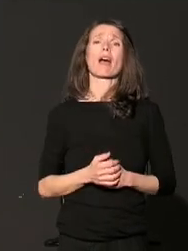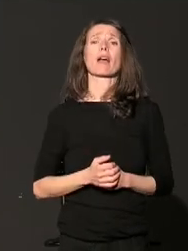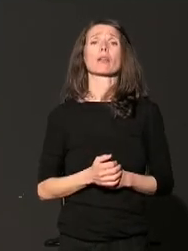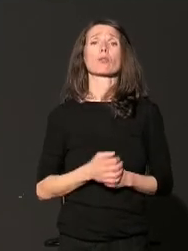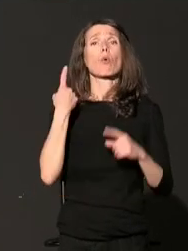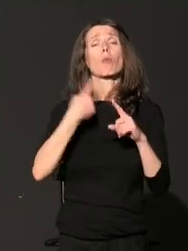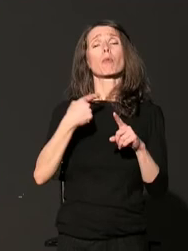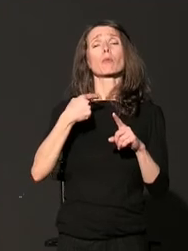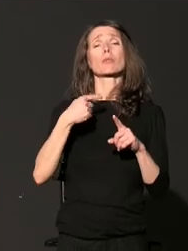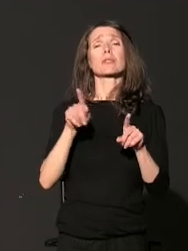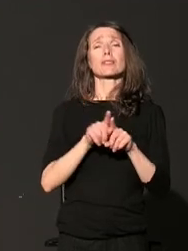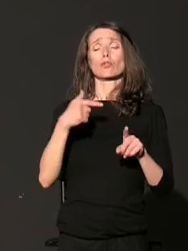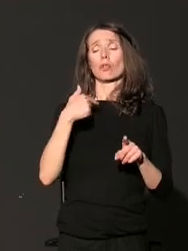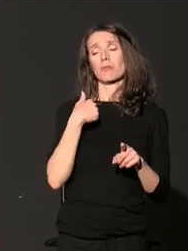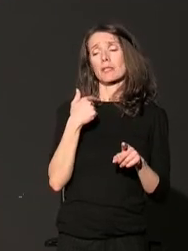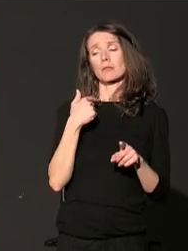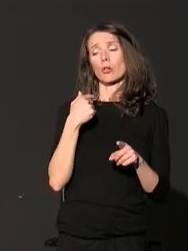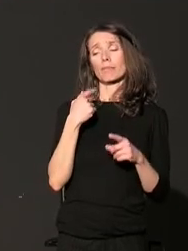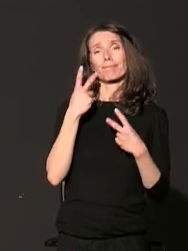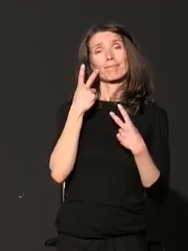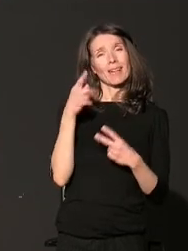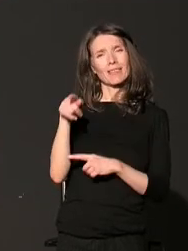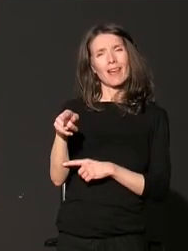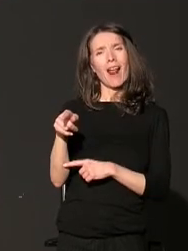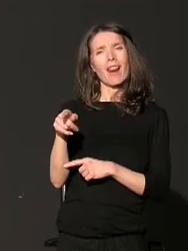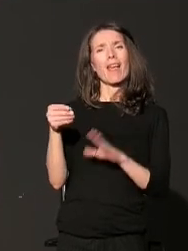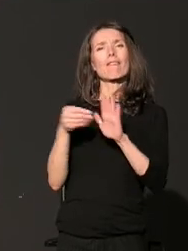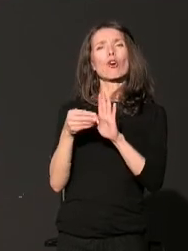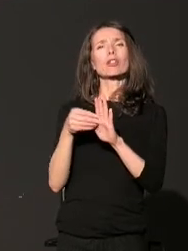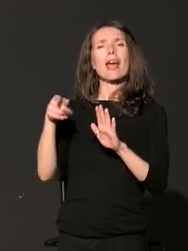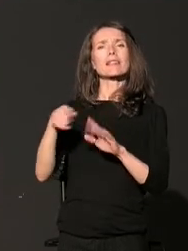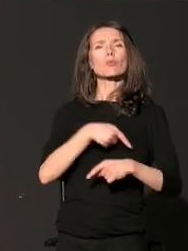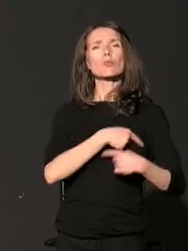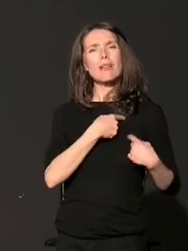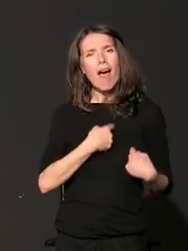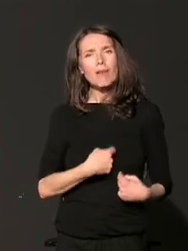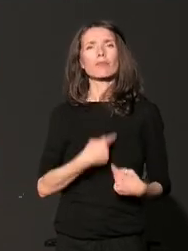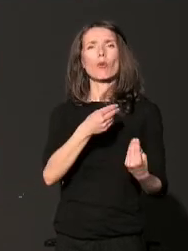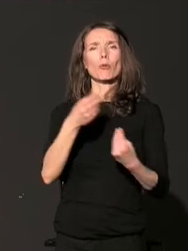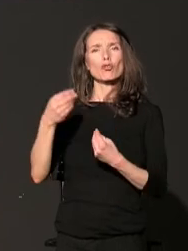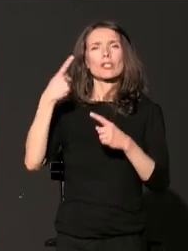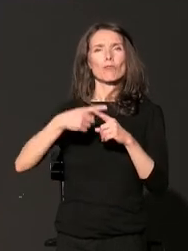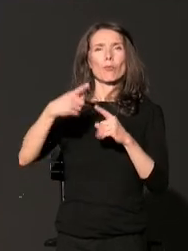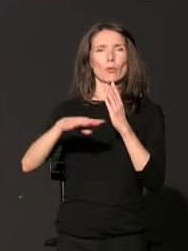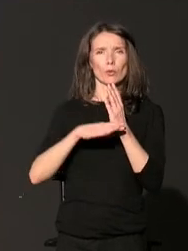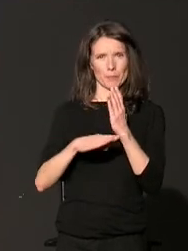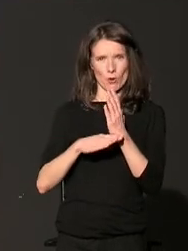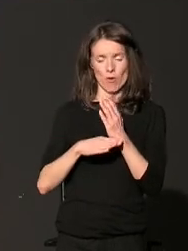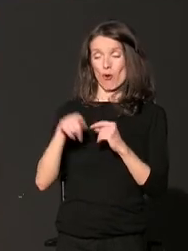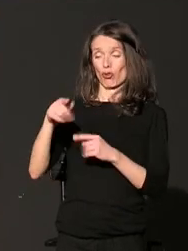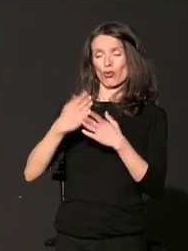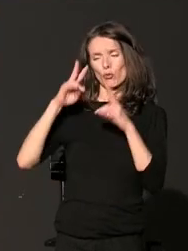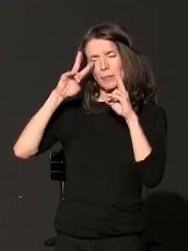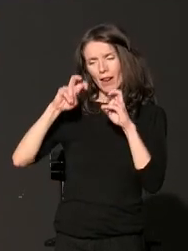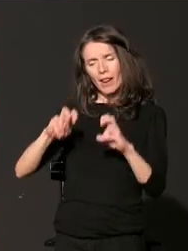of world giving and how many different countries and what level of giving they give on the private side with private sector in